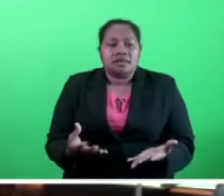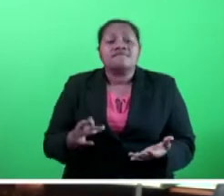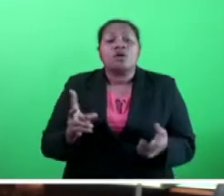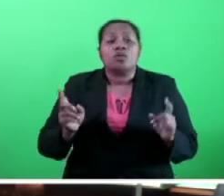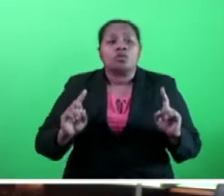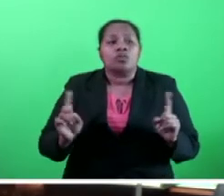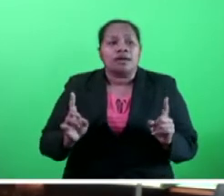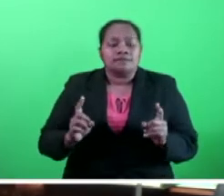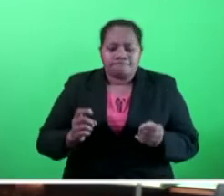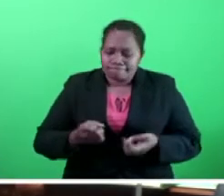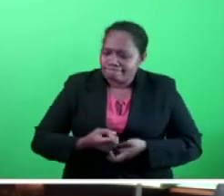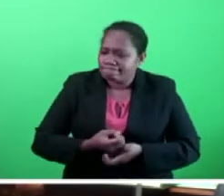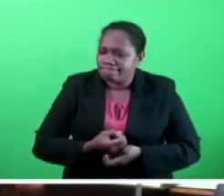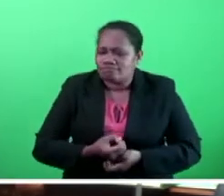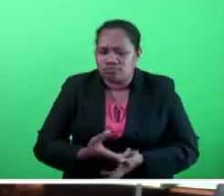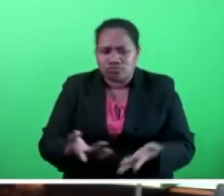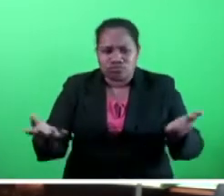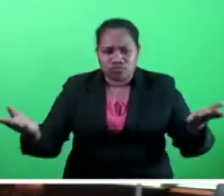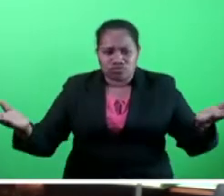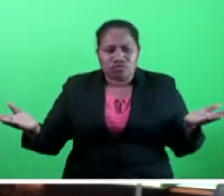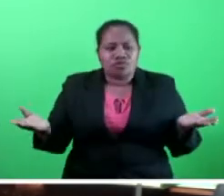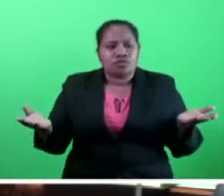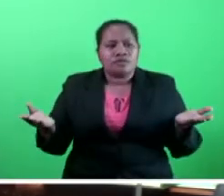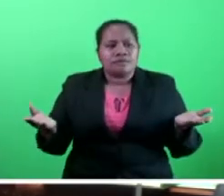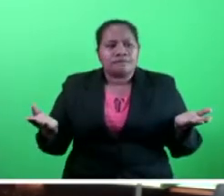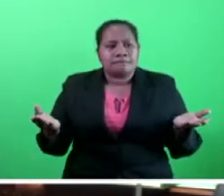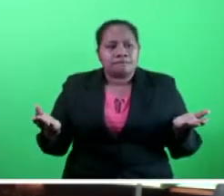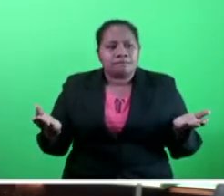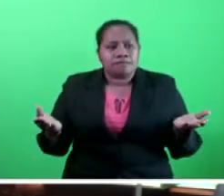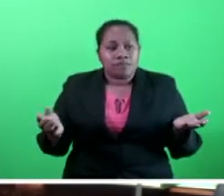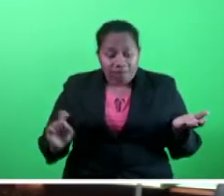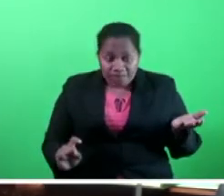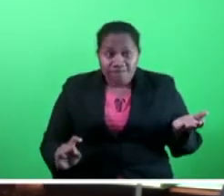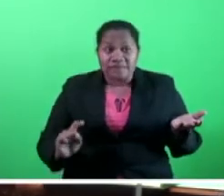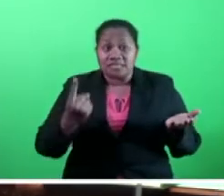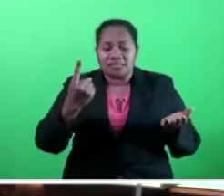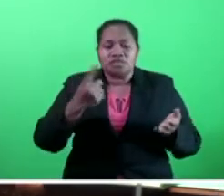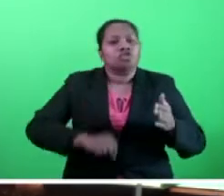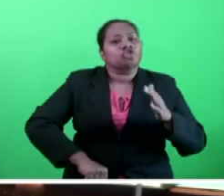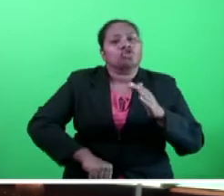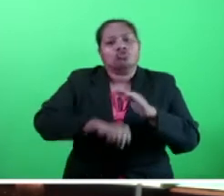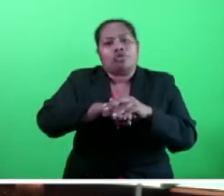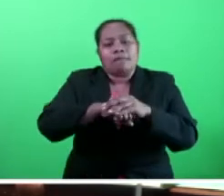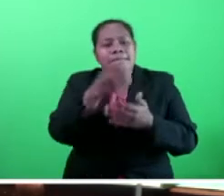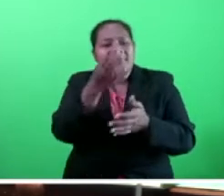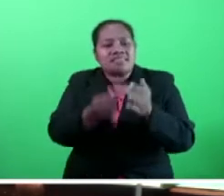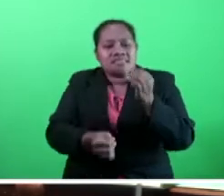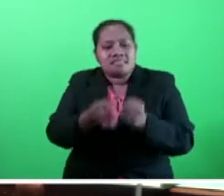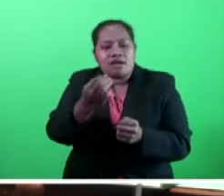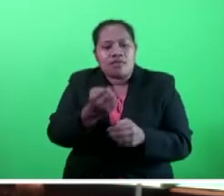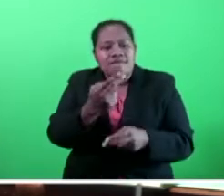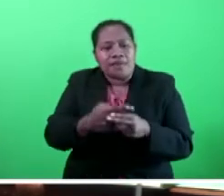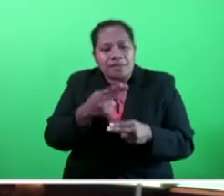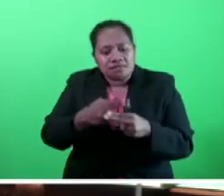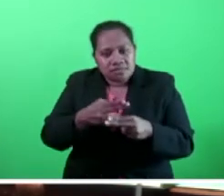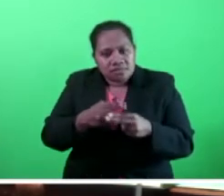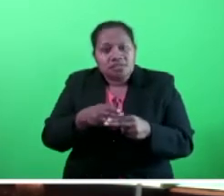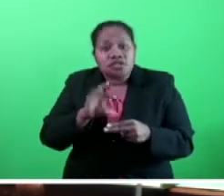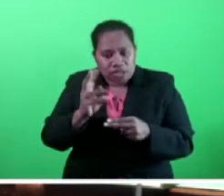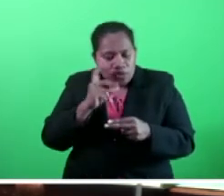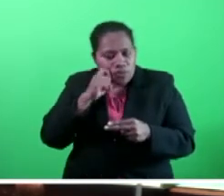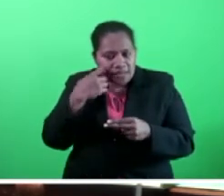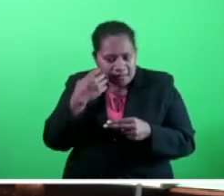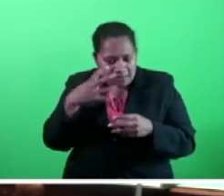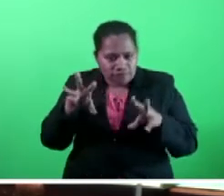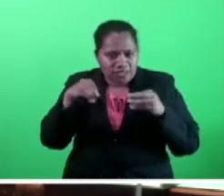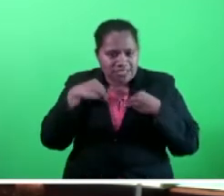multiplication and distribution to, in the first phase, to the top dairy farmers. So they will be getting this new breed. So once we are able